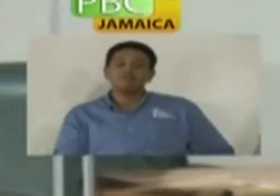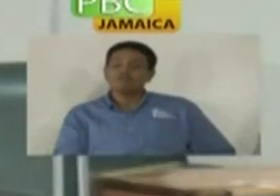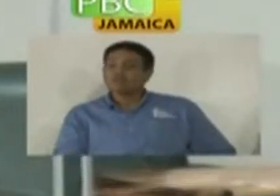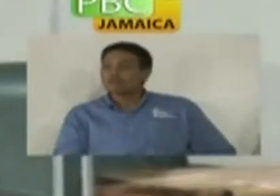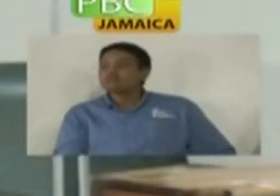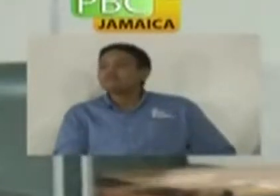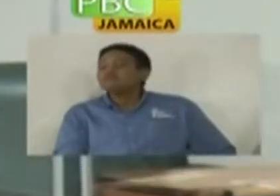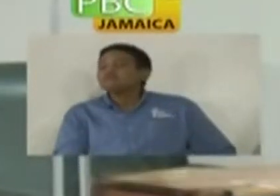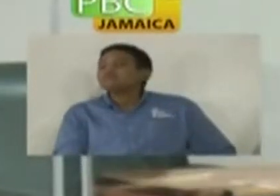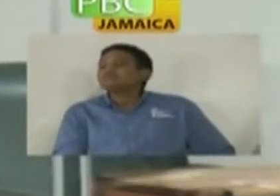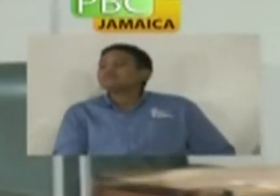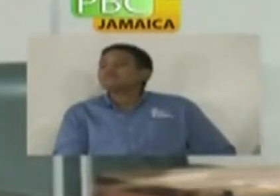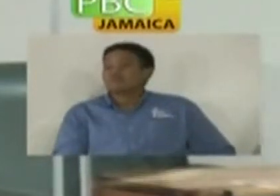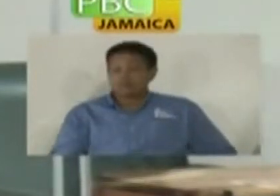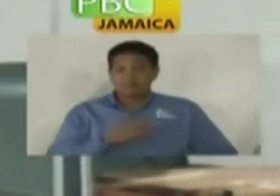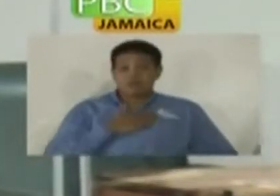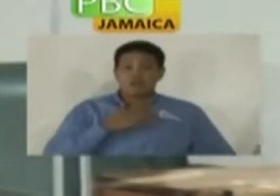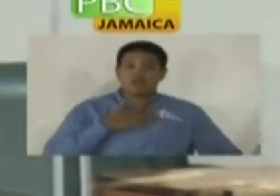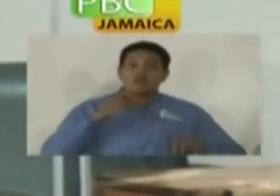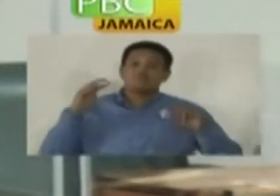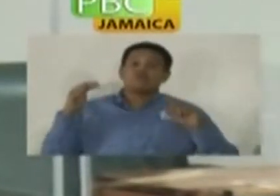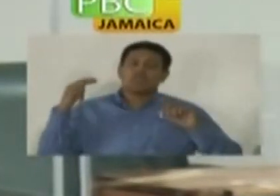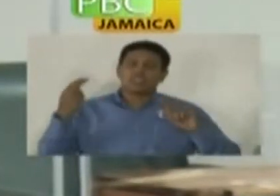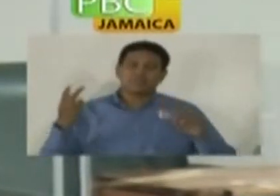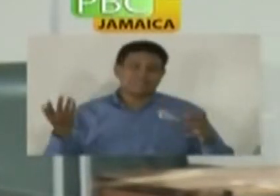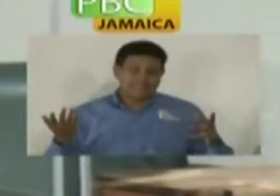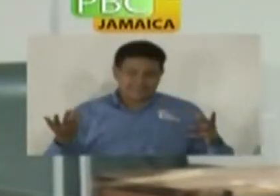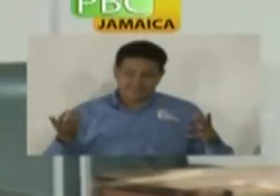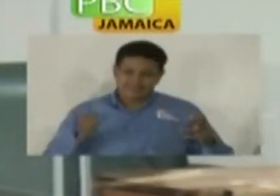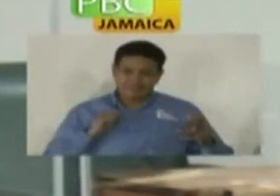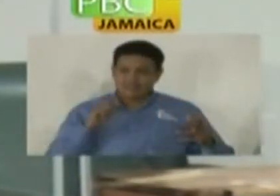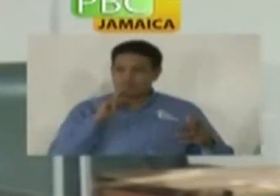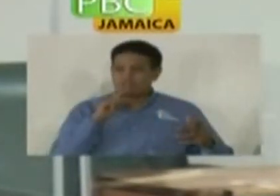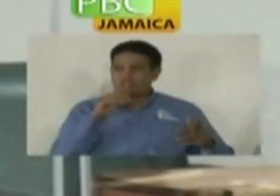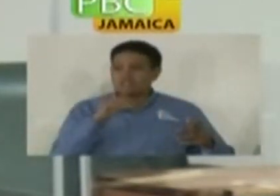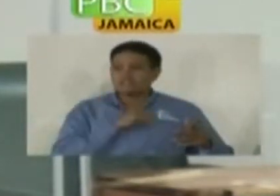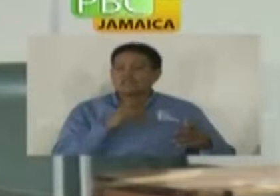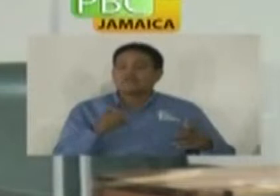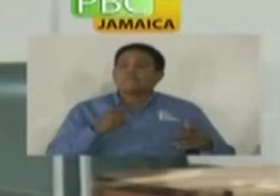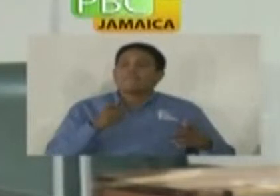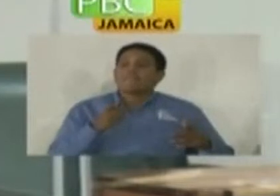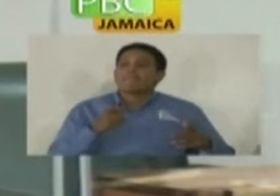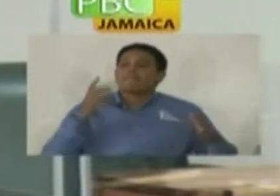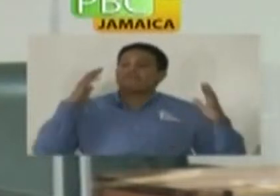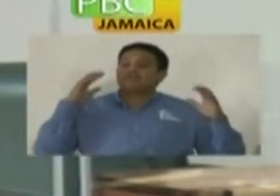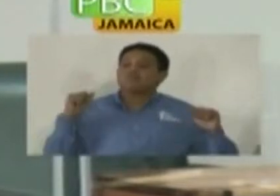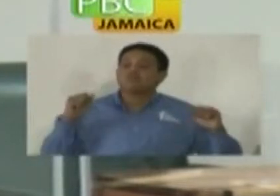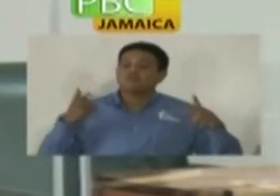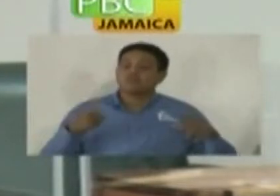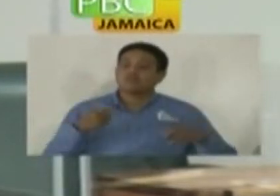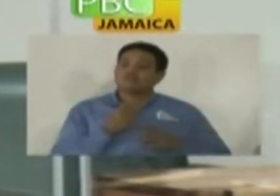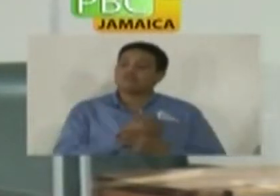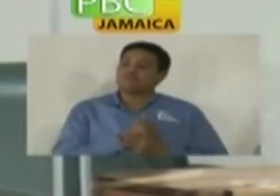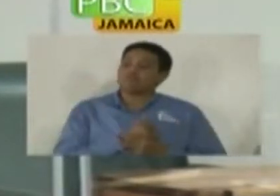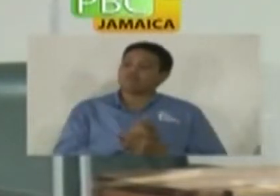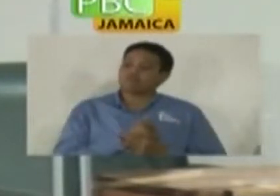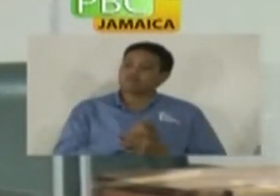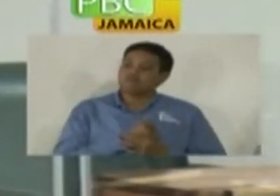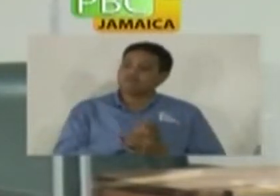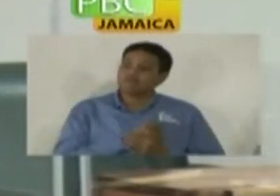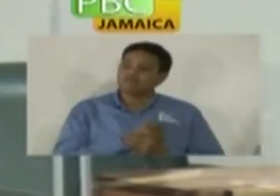And so, from my point of view, I accept, Mr. President,